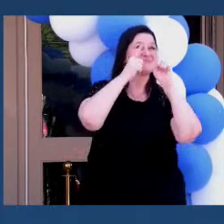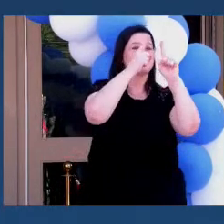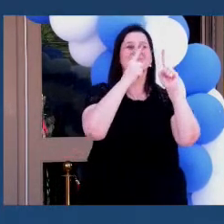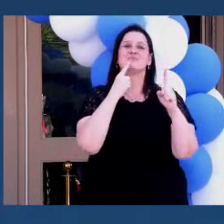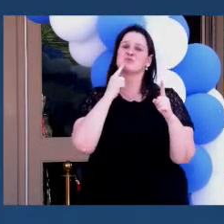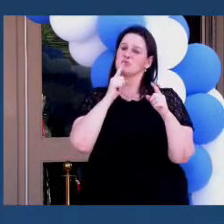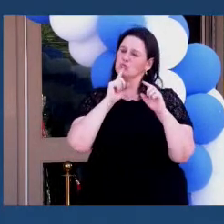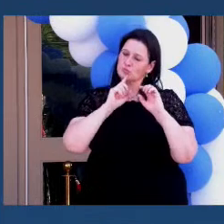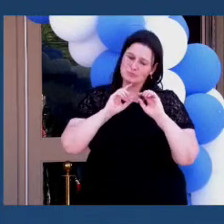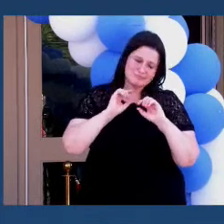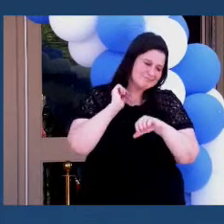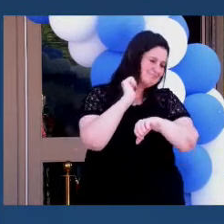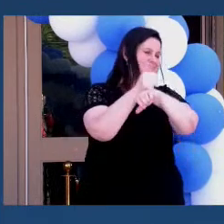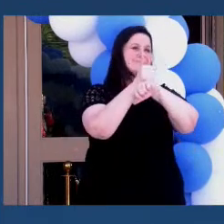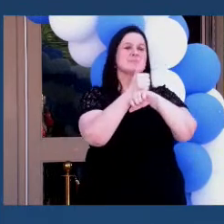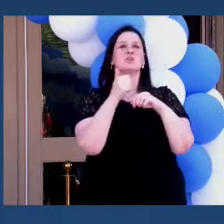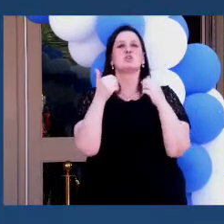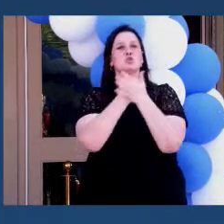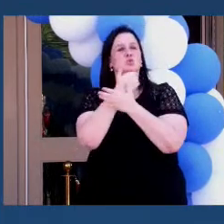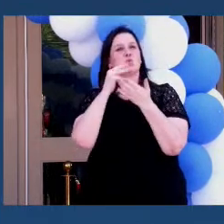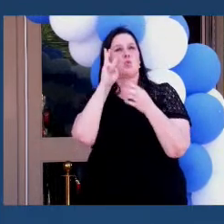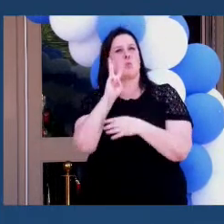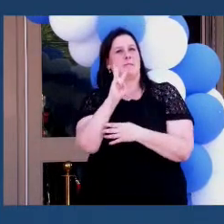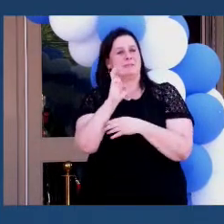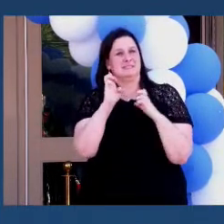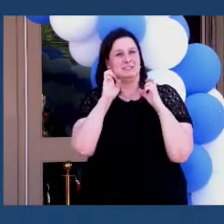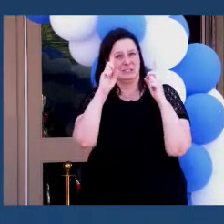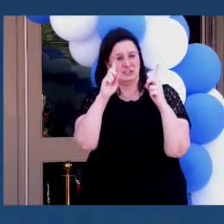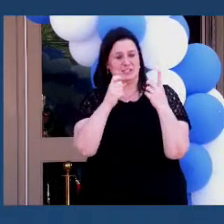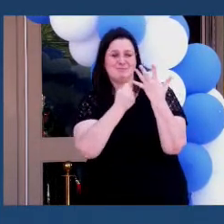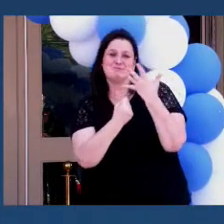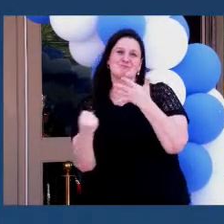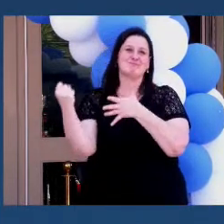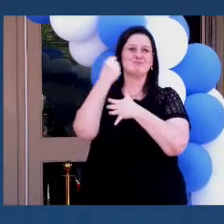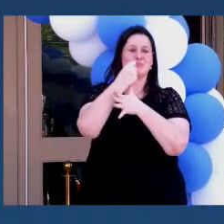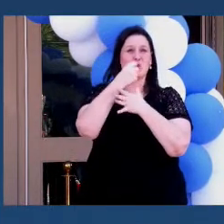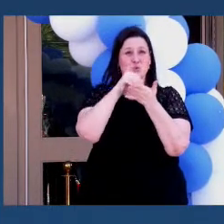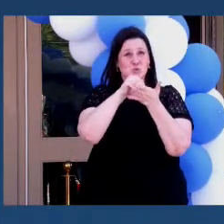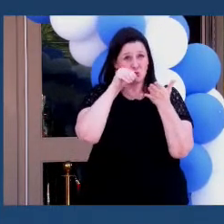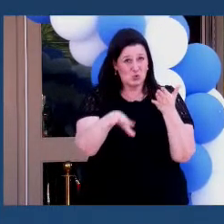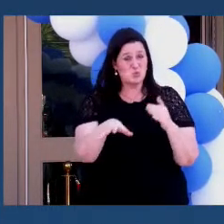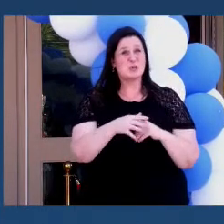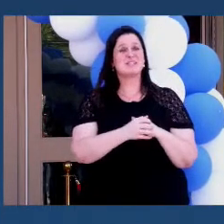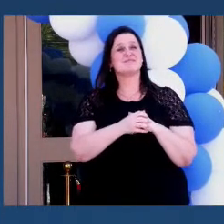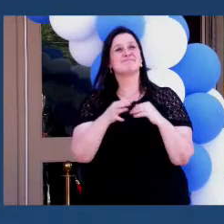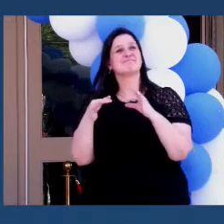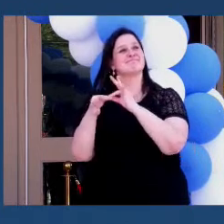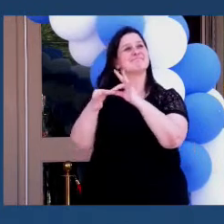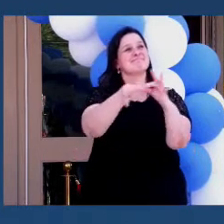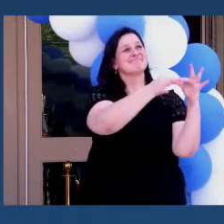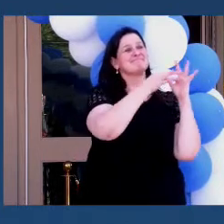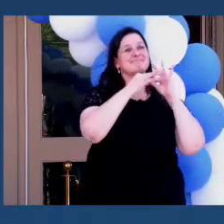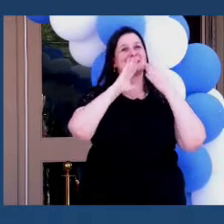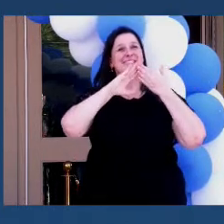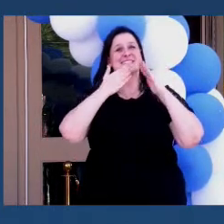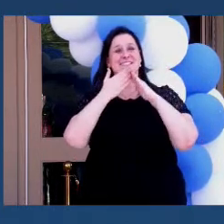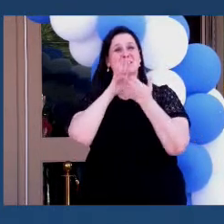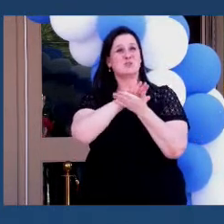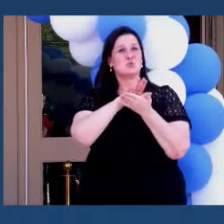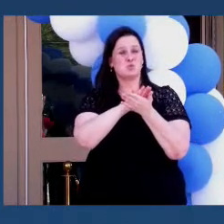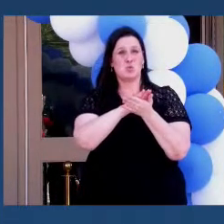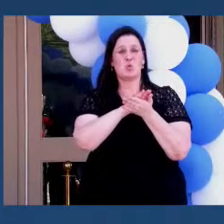Wilmington education, one that puts students first, connects city schools across district